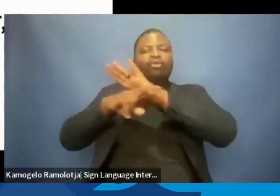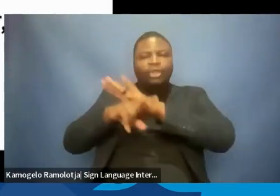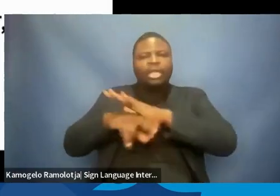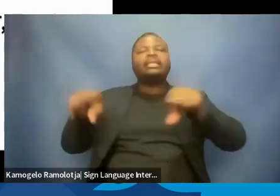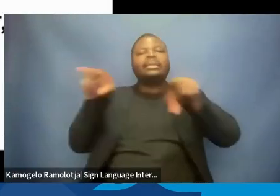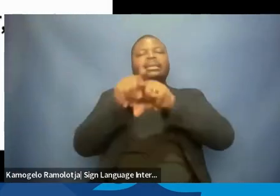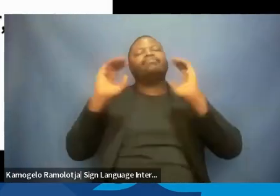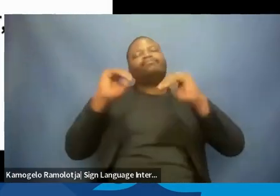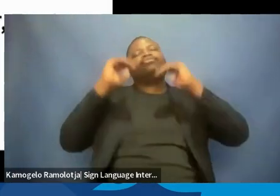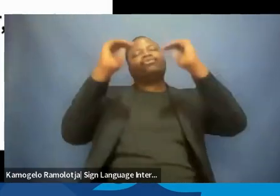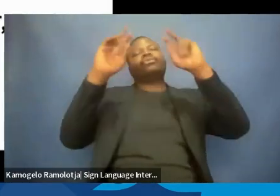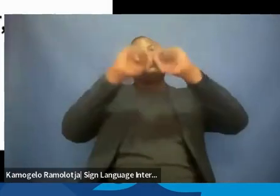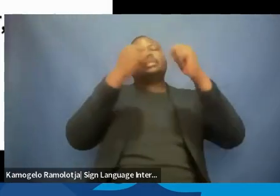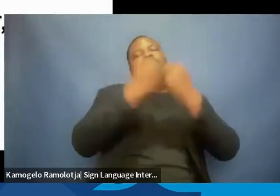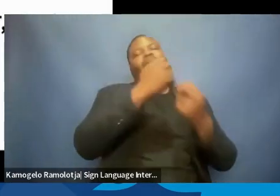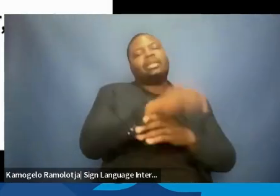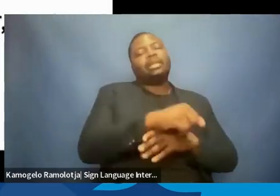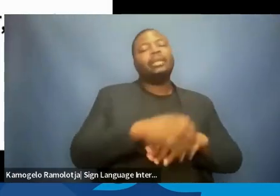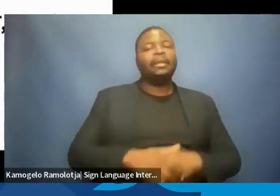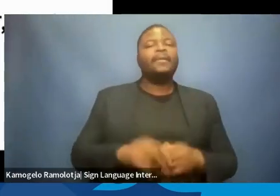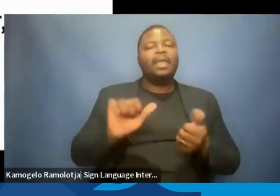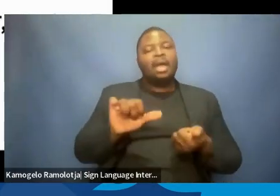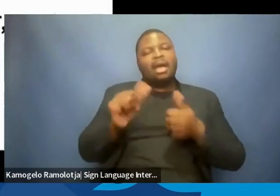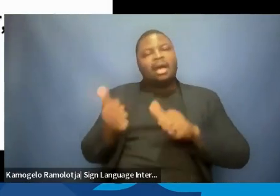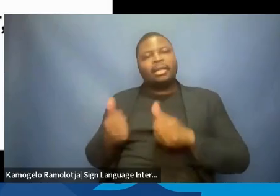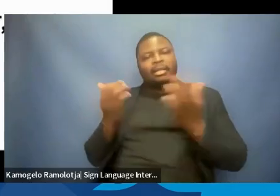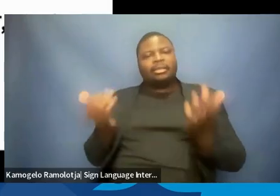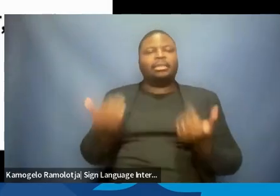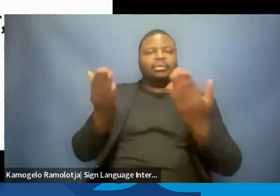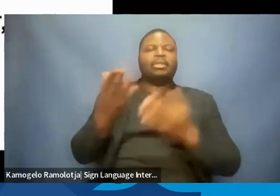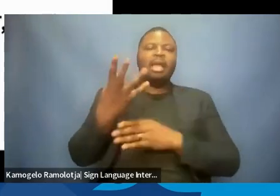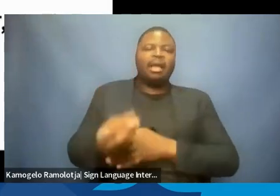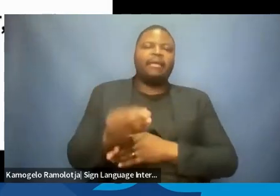book club also participates in competitions,